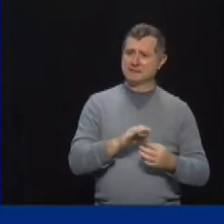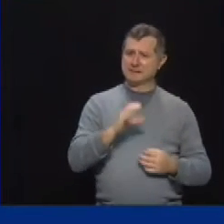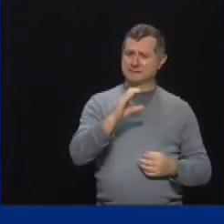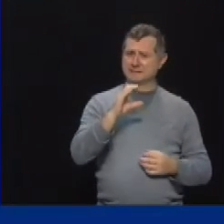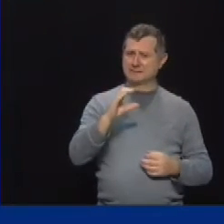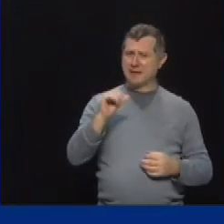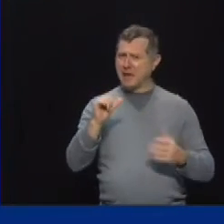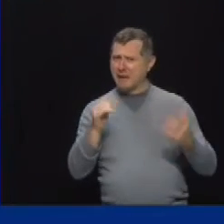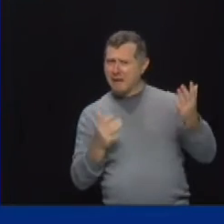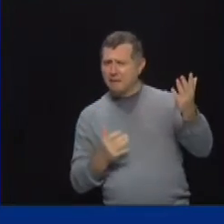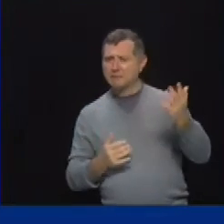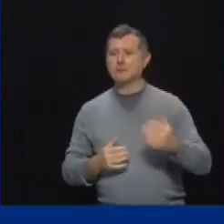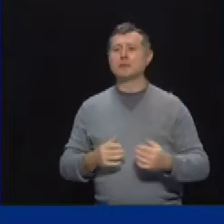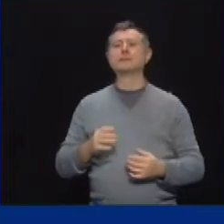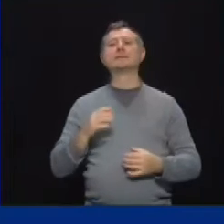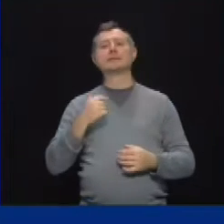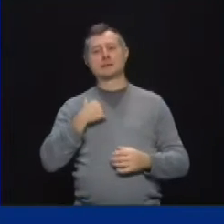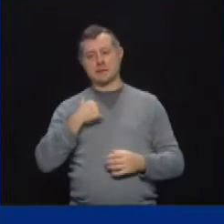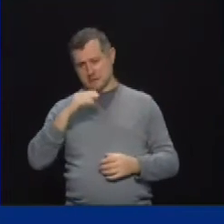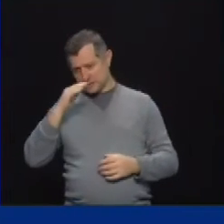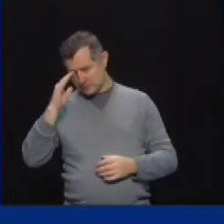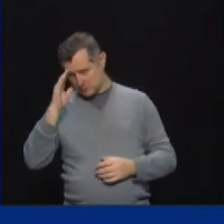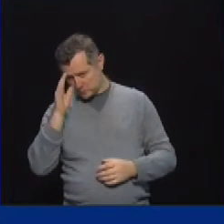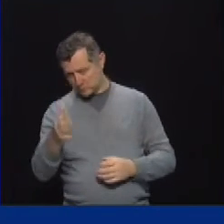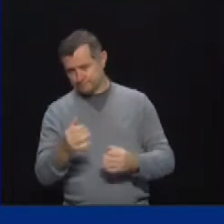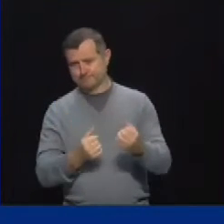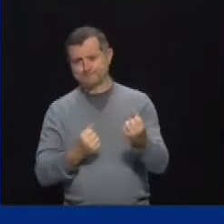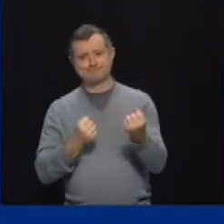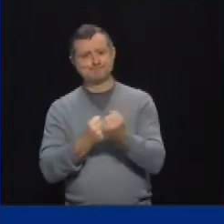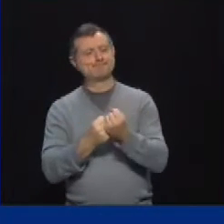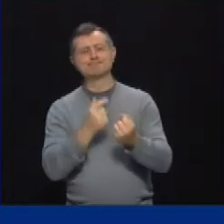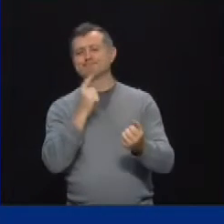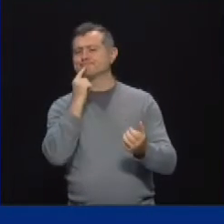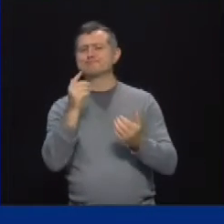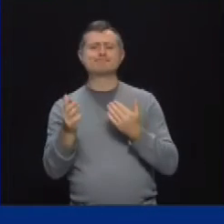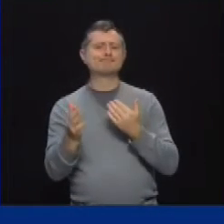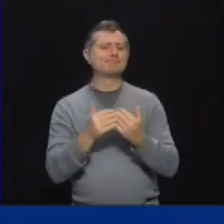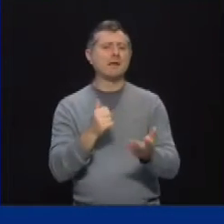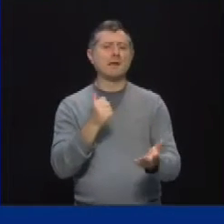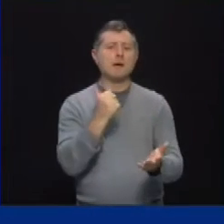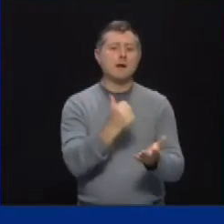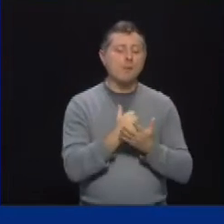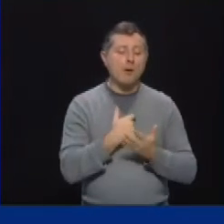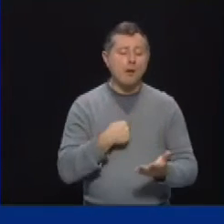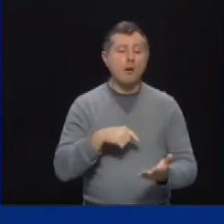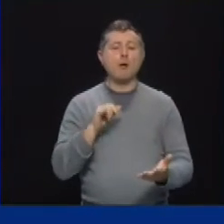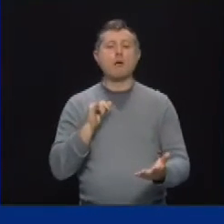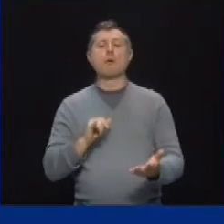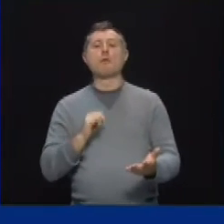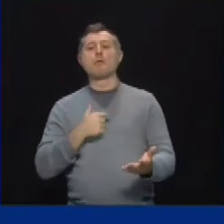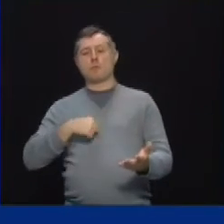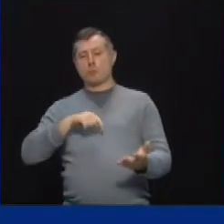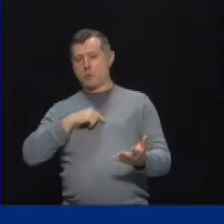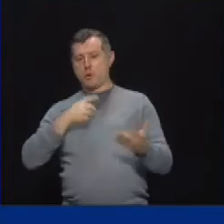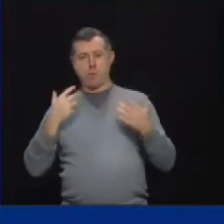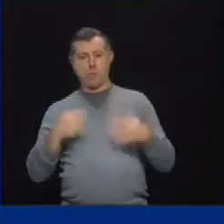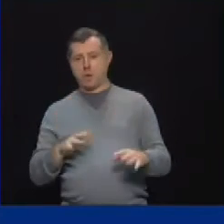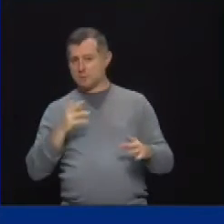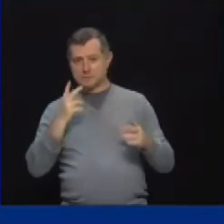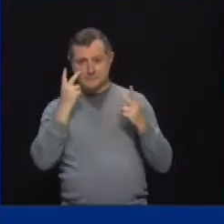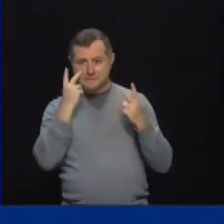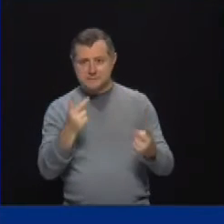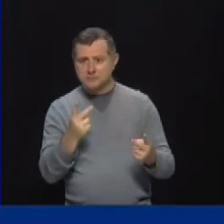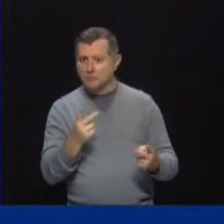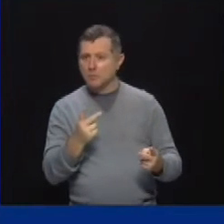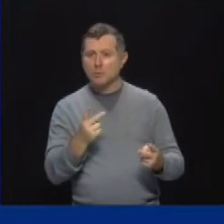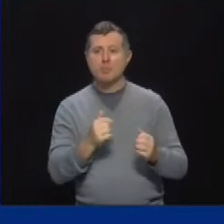better place, because I don't ever want to witness what I saw in the streets of New York when we had to deal with the ravages of a cataclysmic flooding